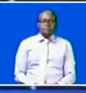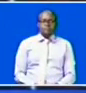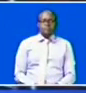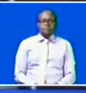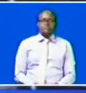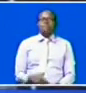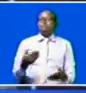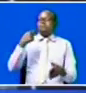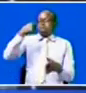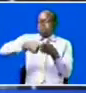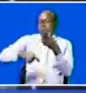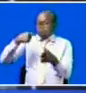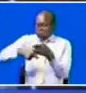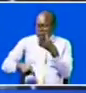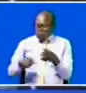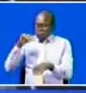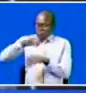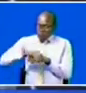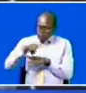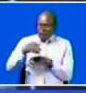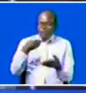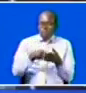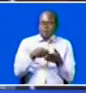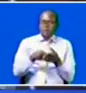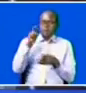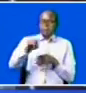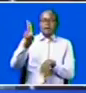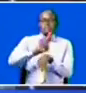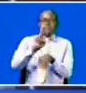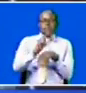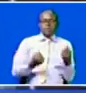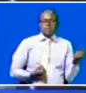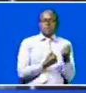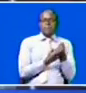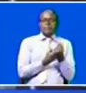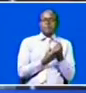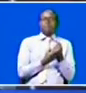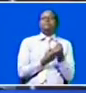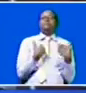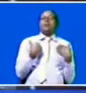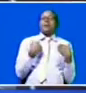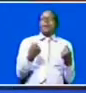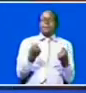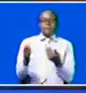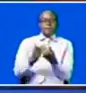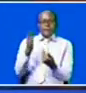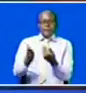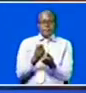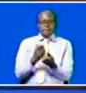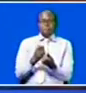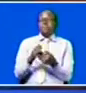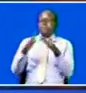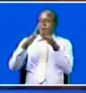The revenue realized from these measures shall be used to fund universal health care. In its